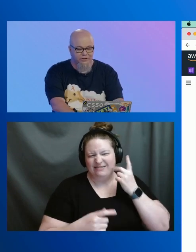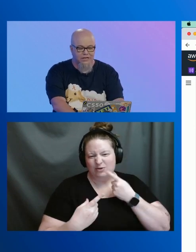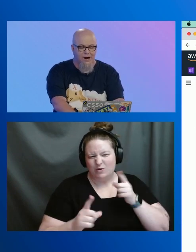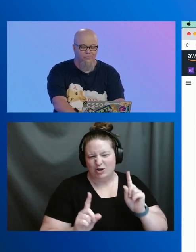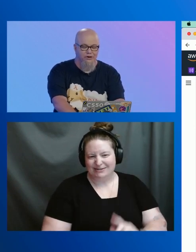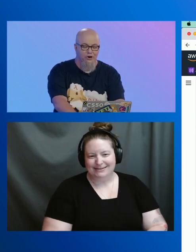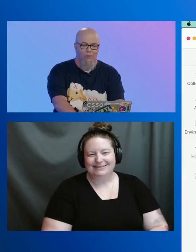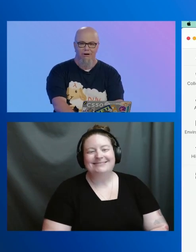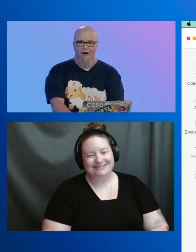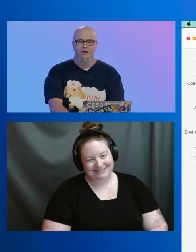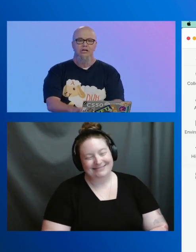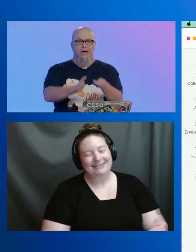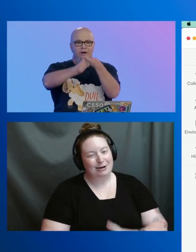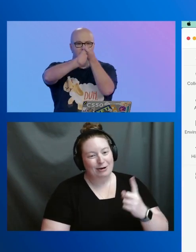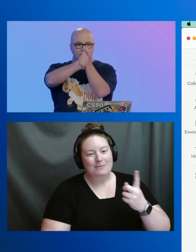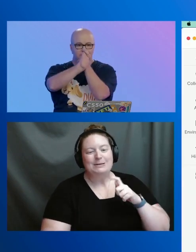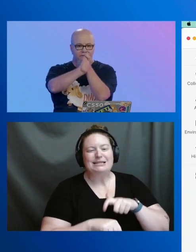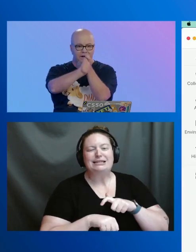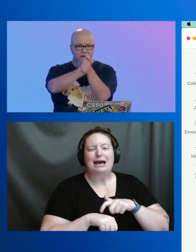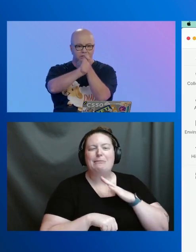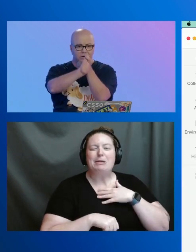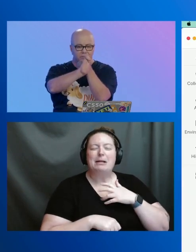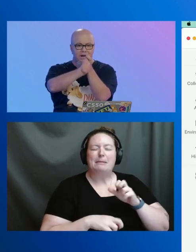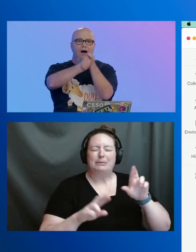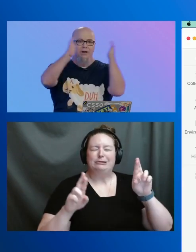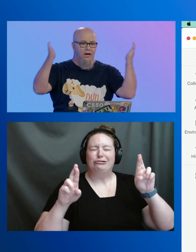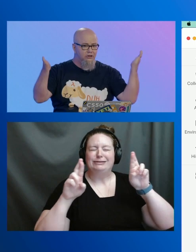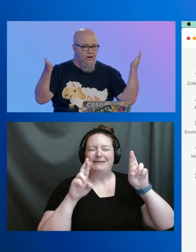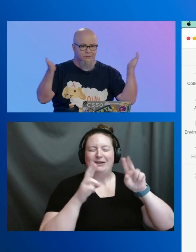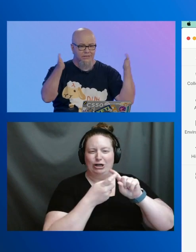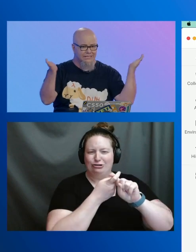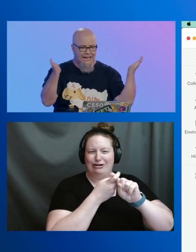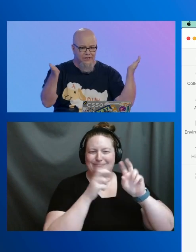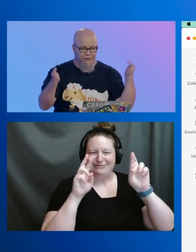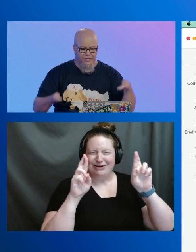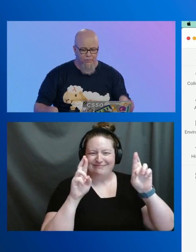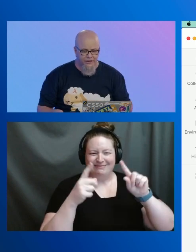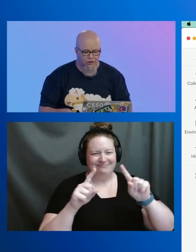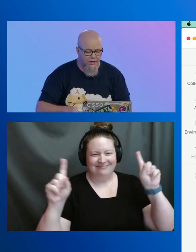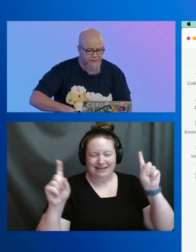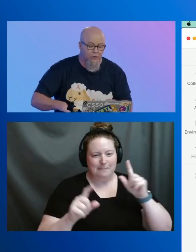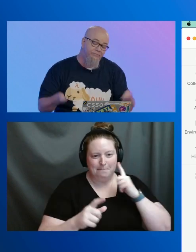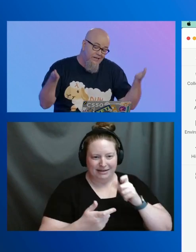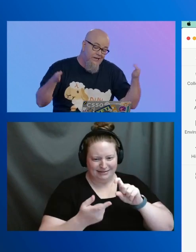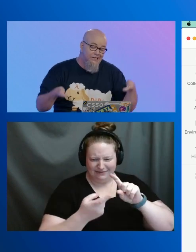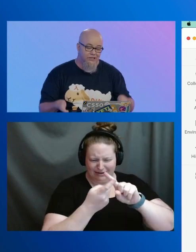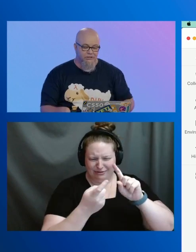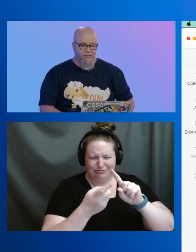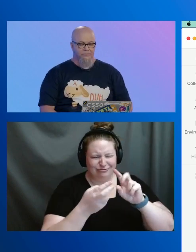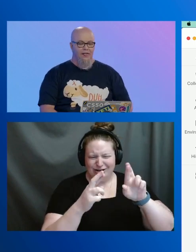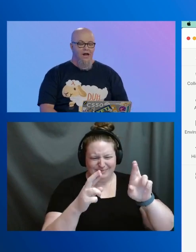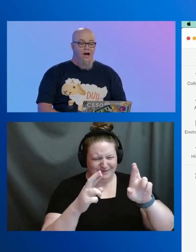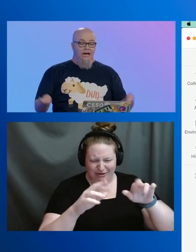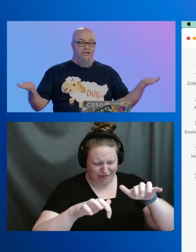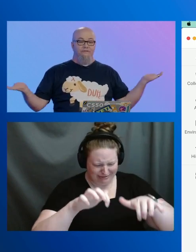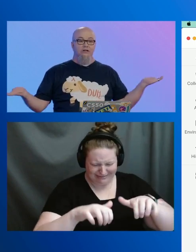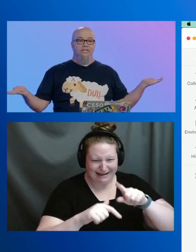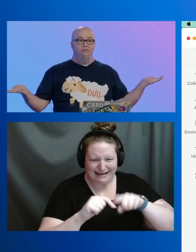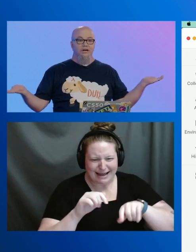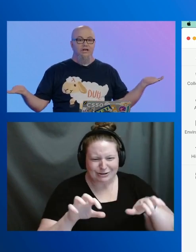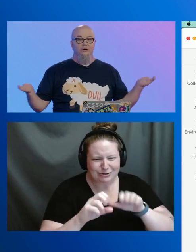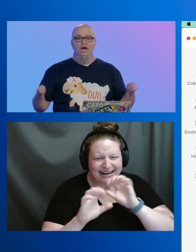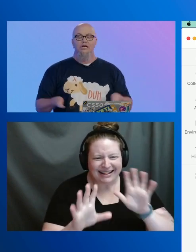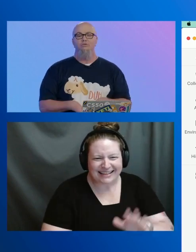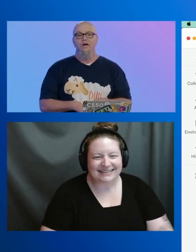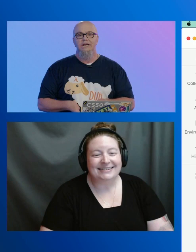the time where you go, oh, so I'm going to cross my fingers, but now I'm going to uncross them because I can't do anything while they're crossed. So you do what you do. All right, so the first